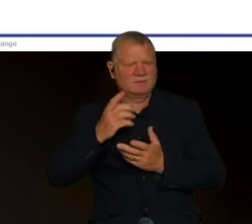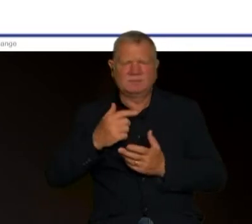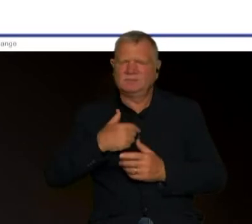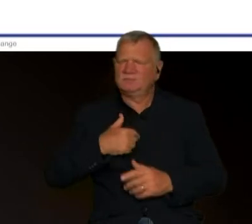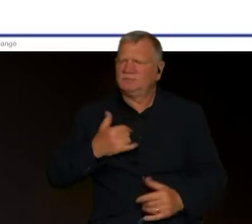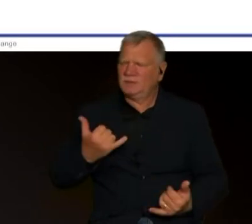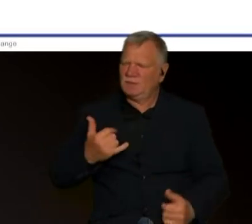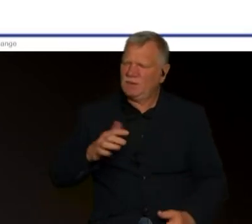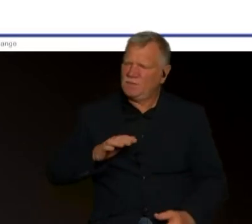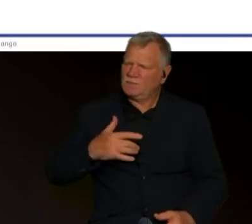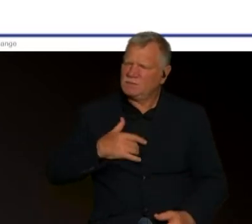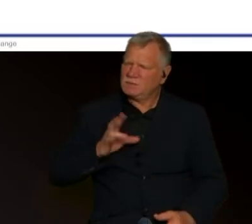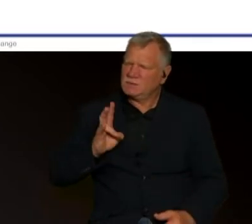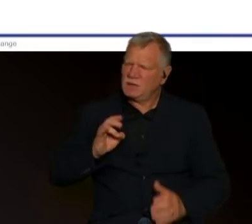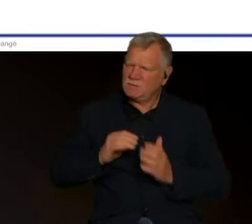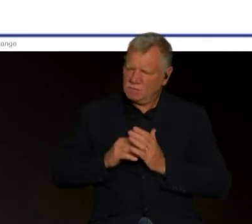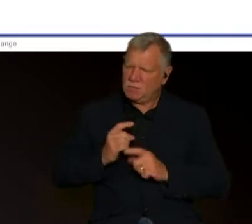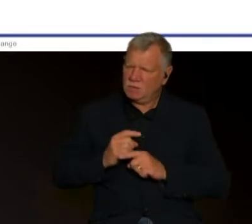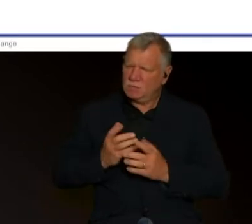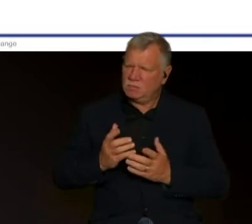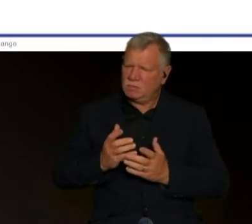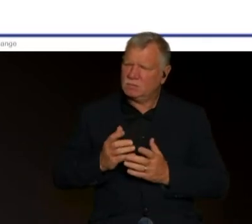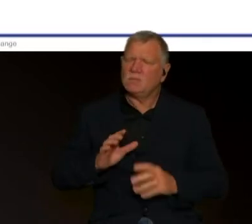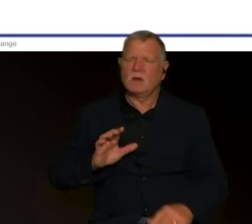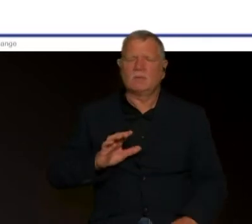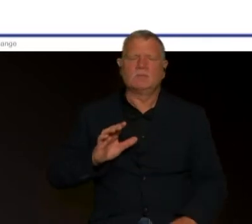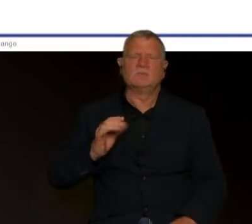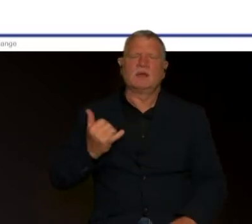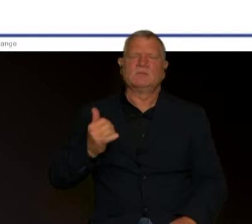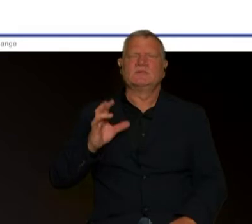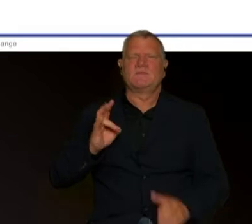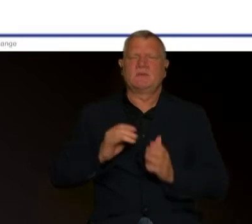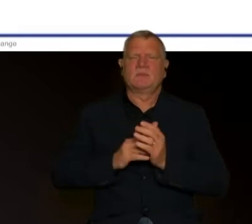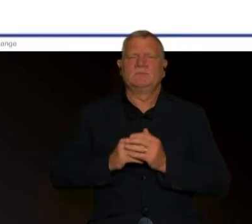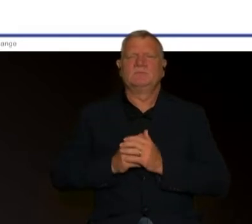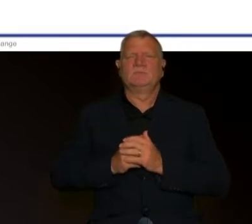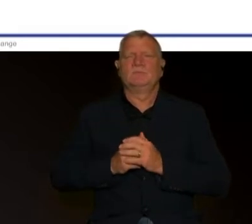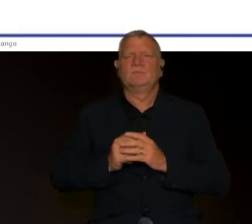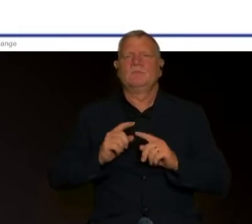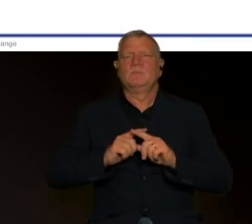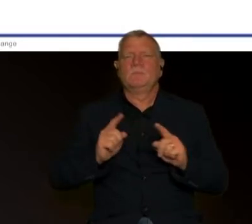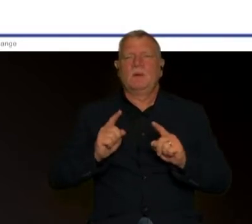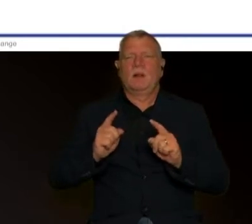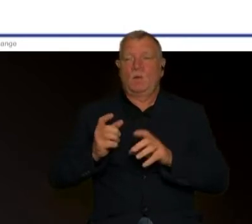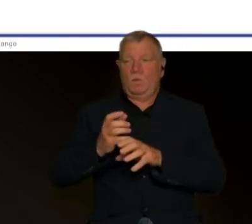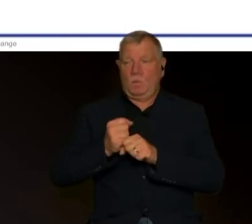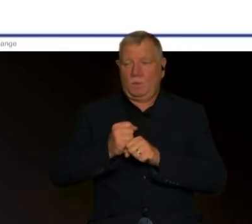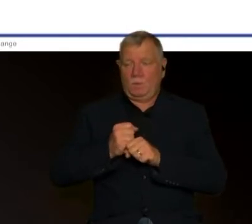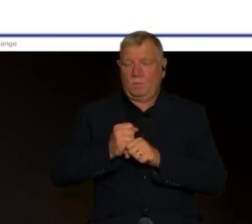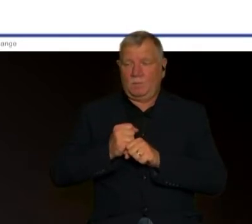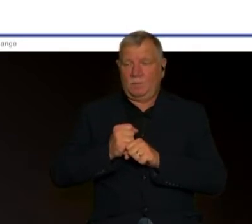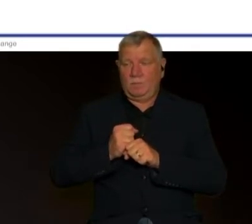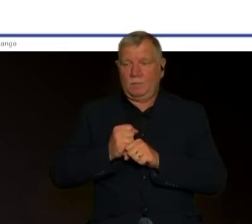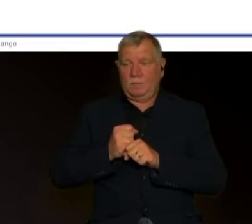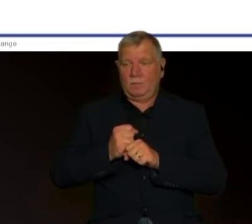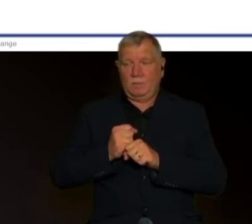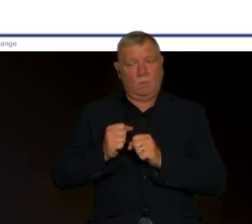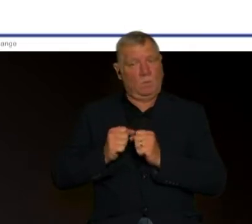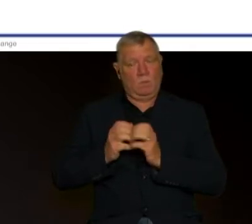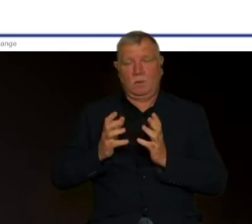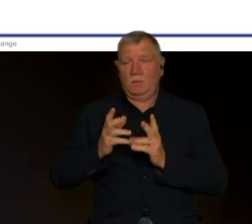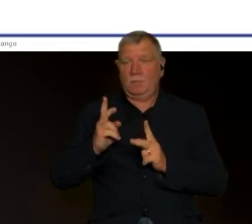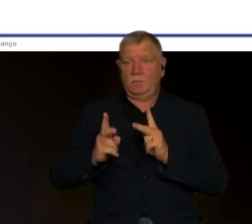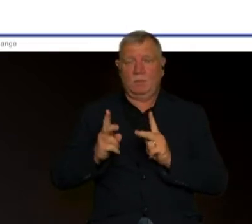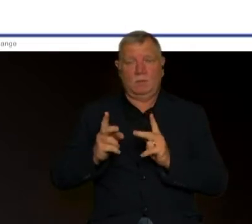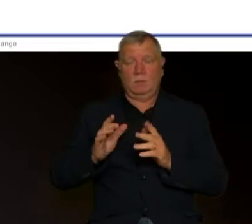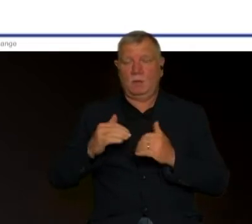Zaira, it's now it's 7,000, right? So this is an old number, you see. So the number of applications the government